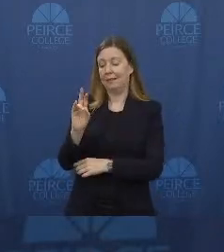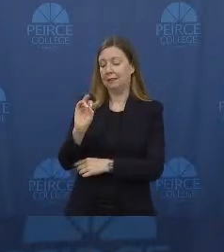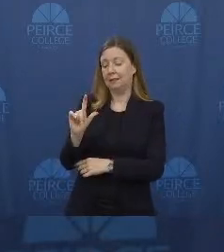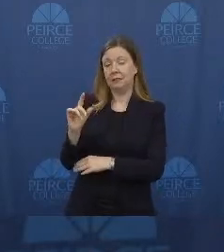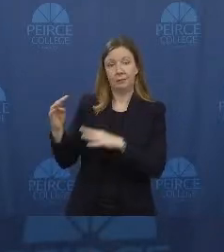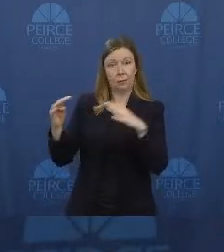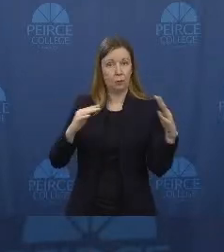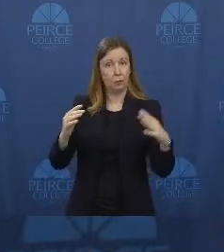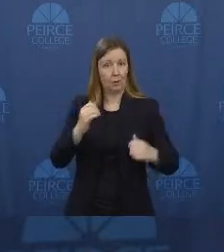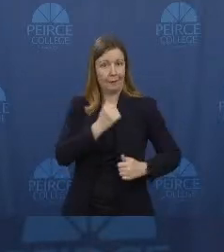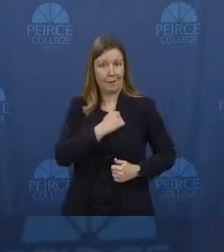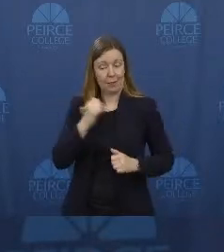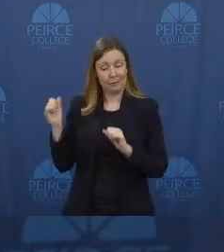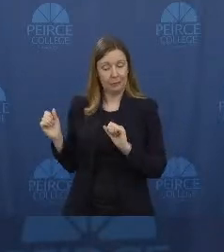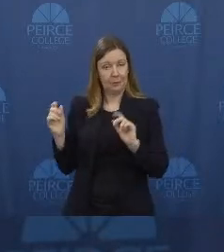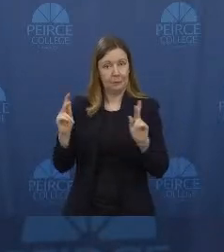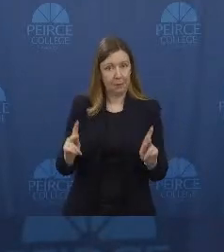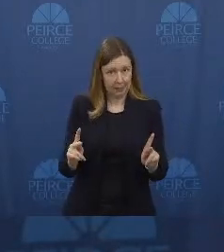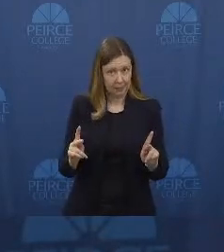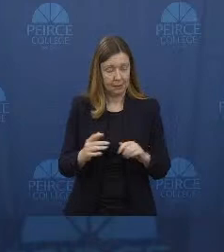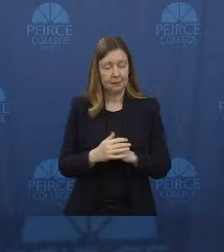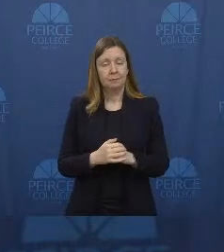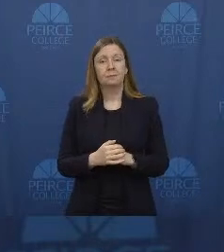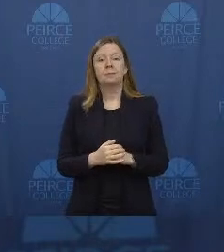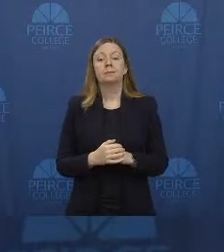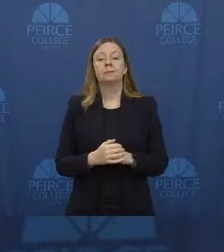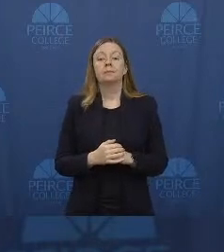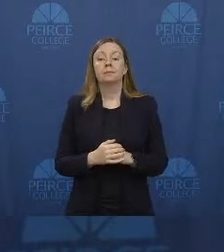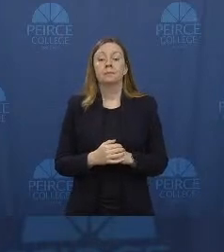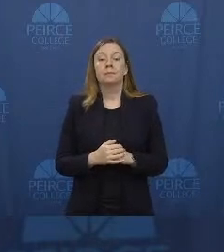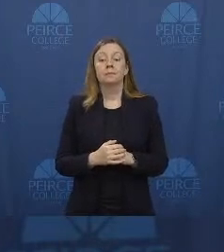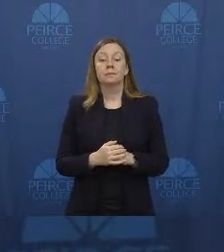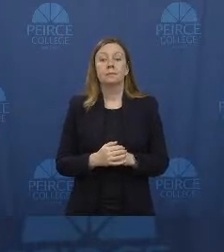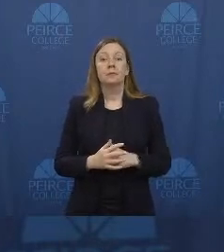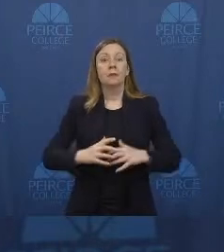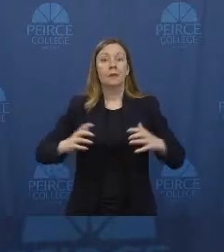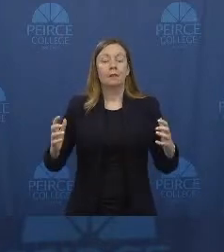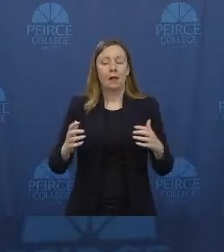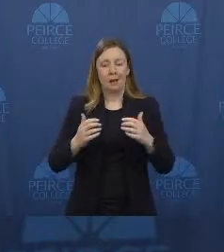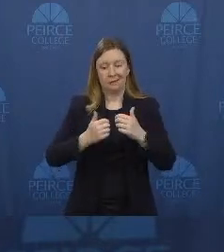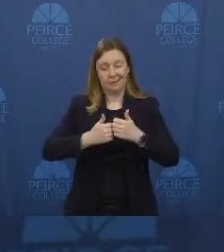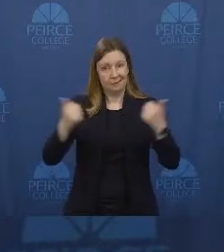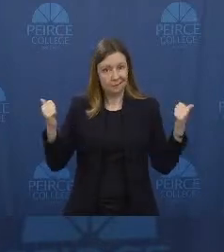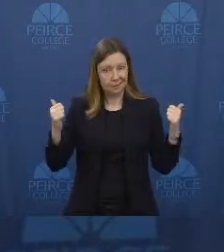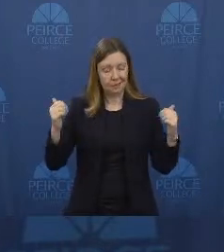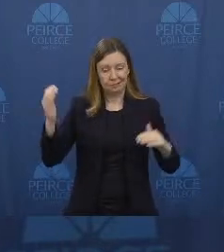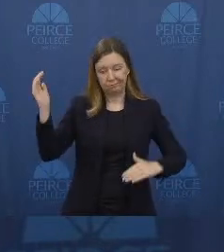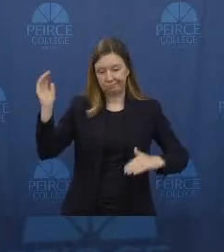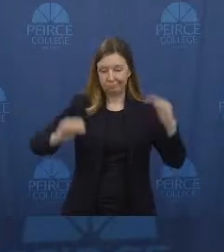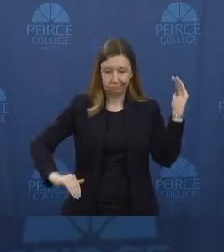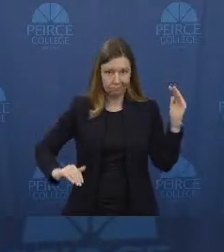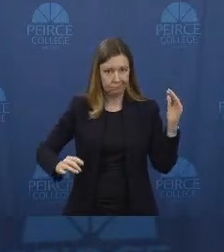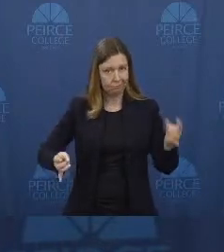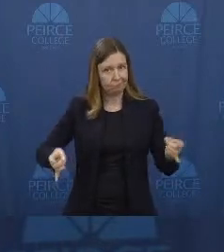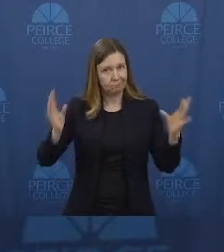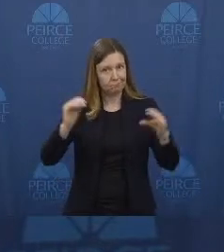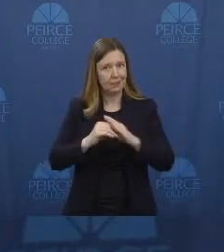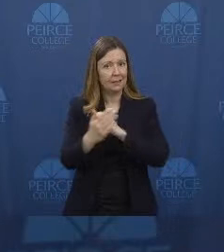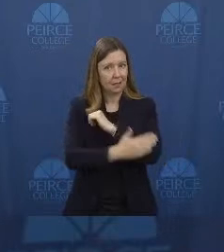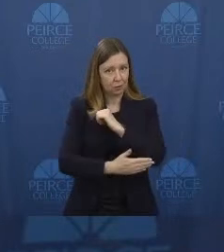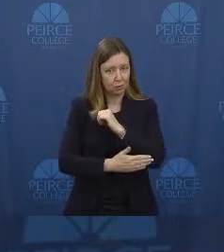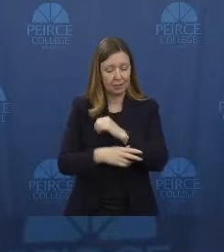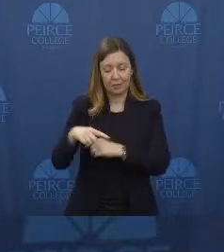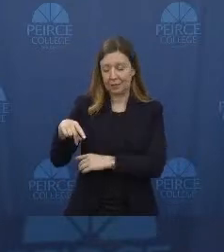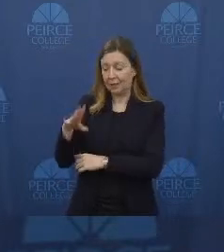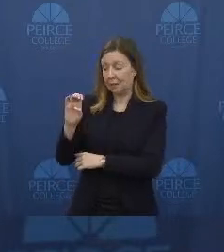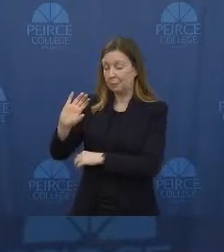veterans transitioning during a time of great division and strife in this country, Peirce has been